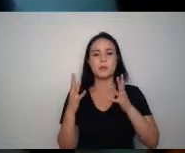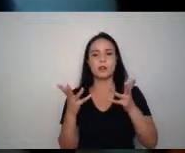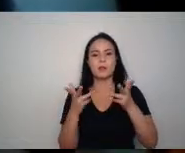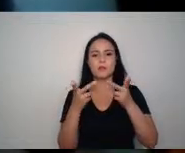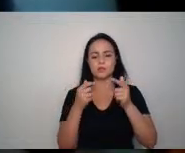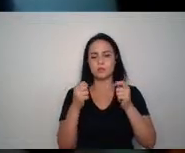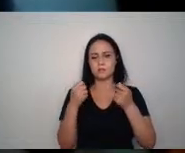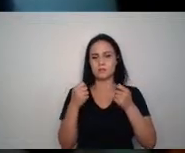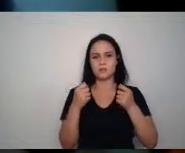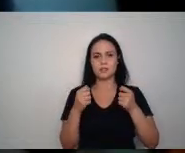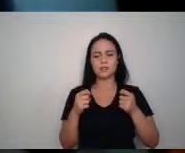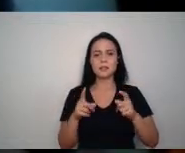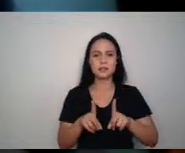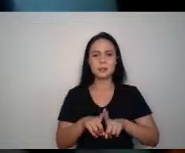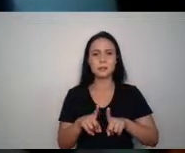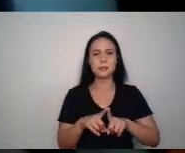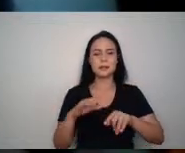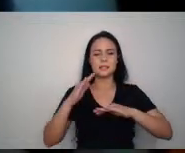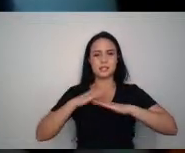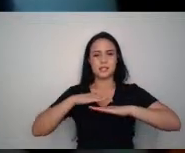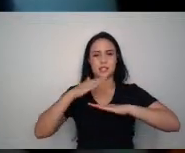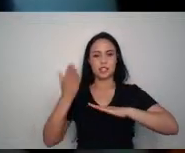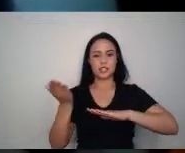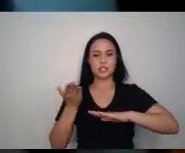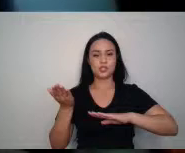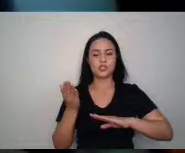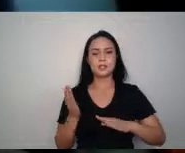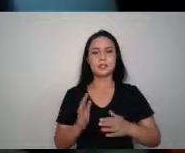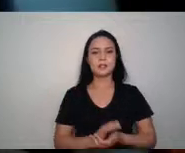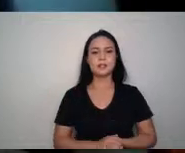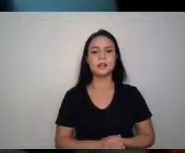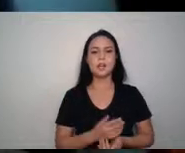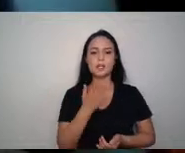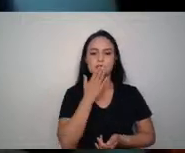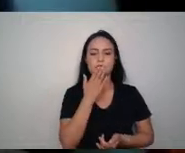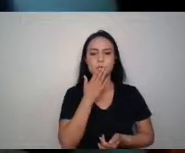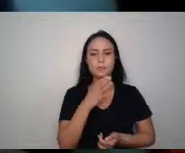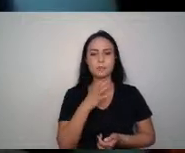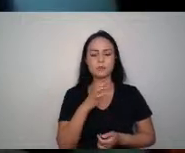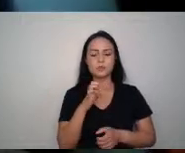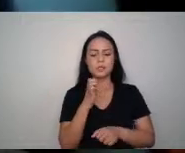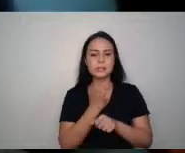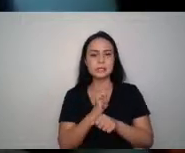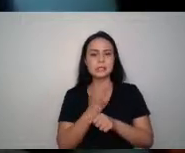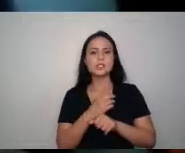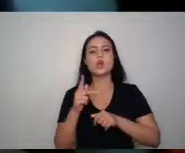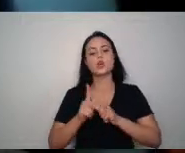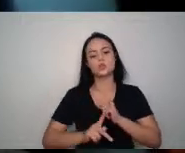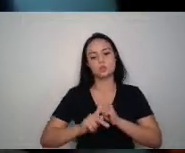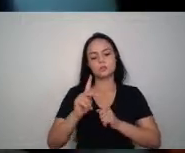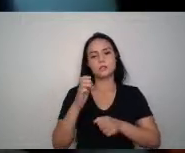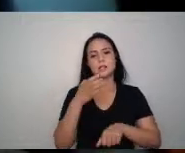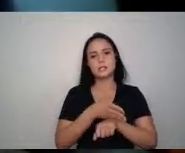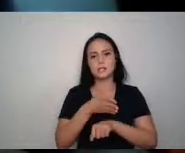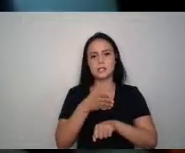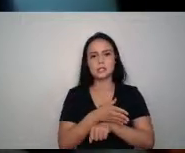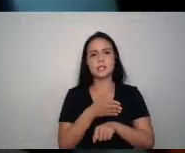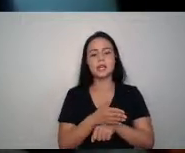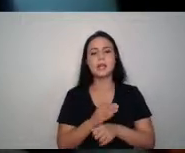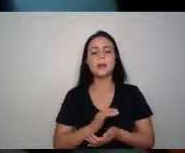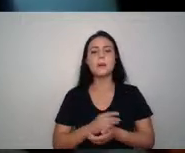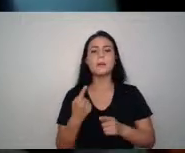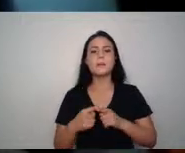And sometimes there is a lack of qualifications that are demanded by law for certain activities, and